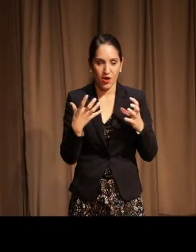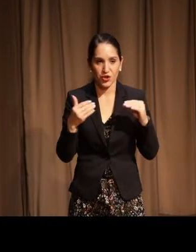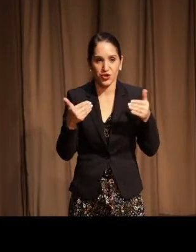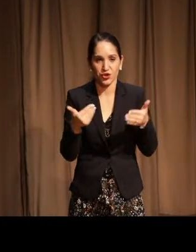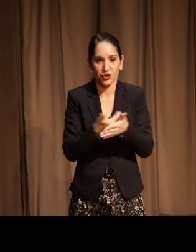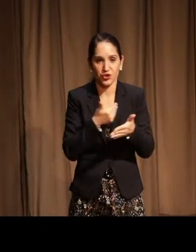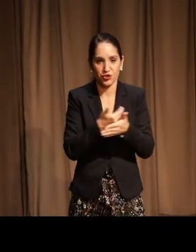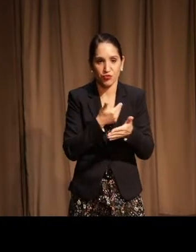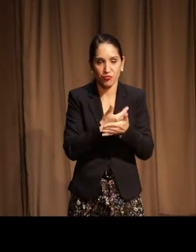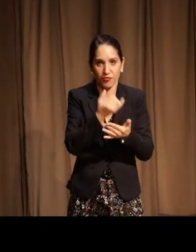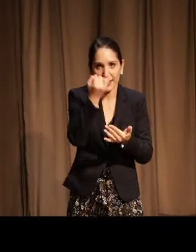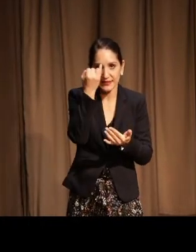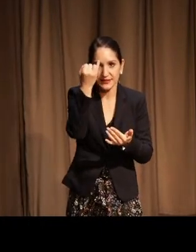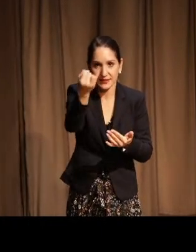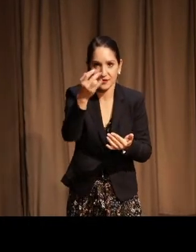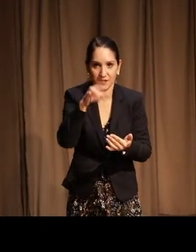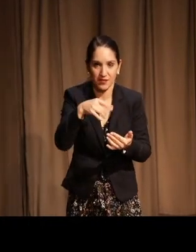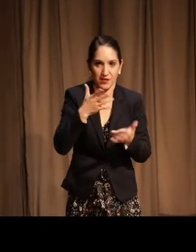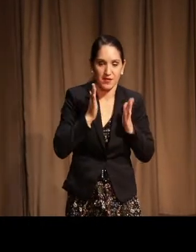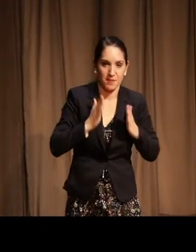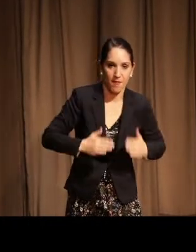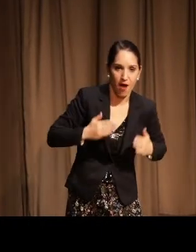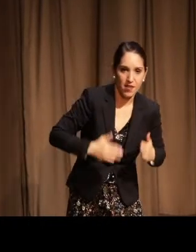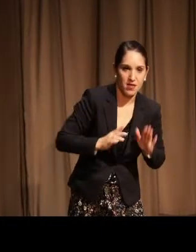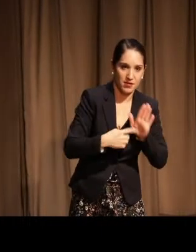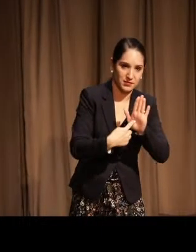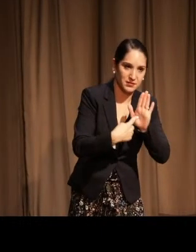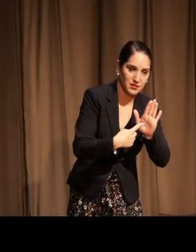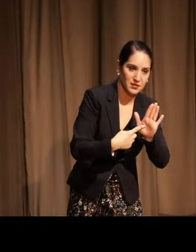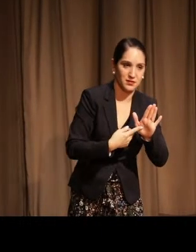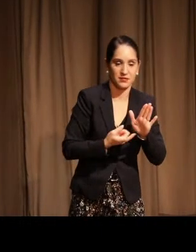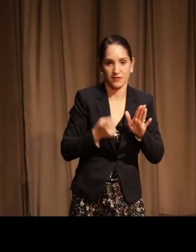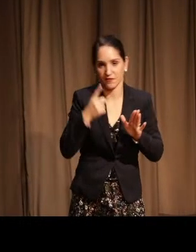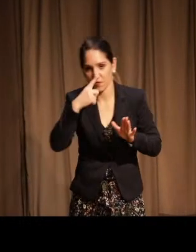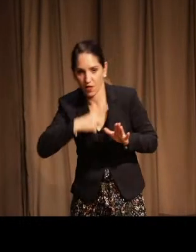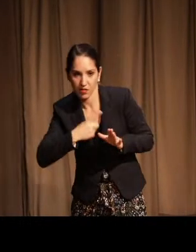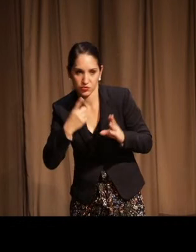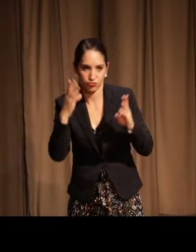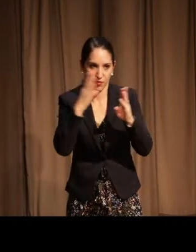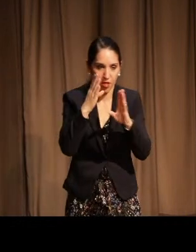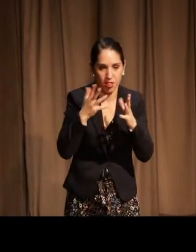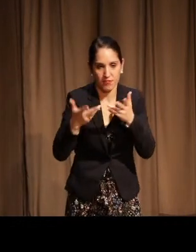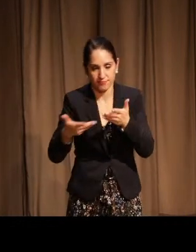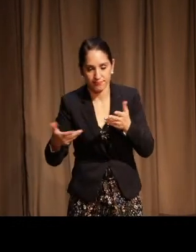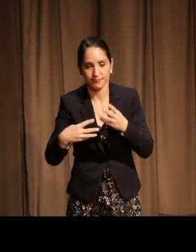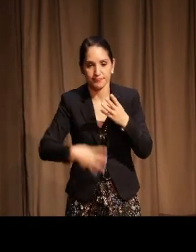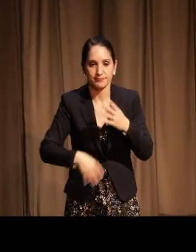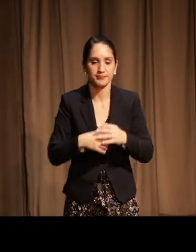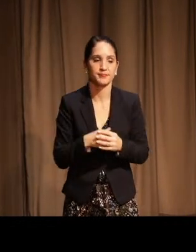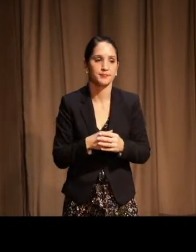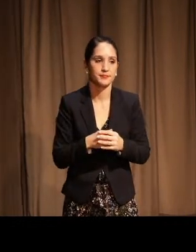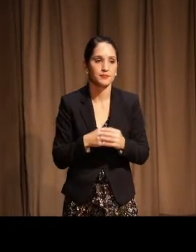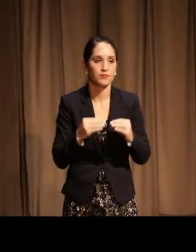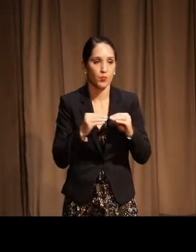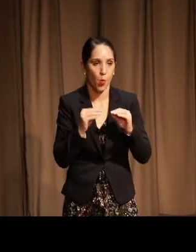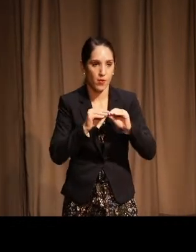the bodies that exist and have fought struggles. It's definitely more evident